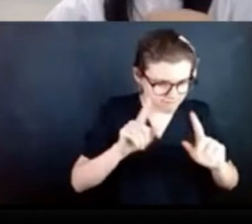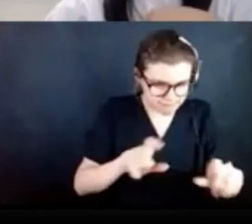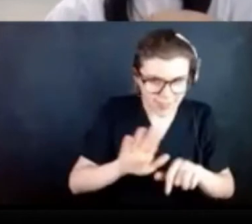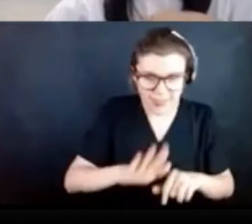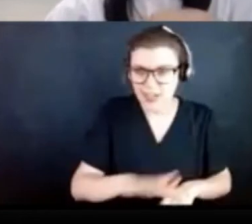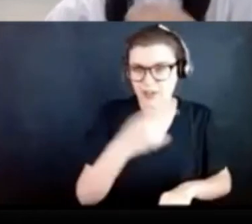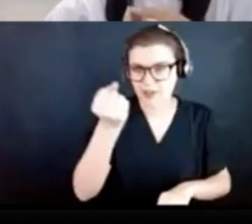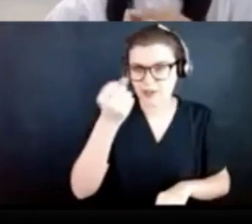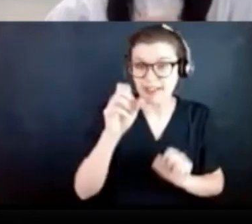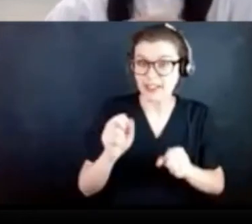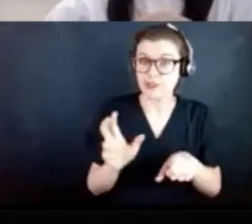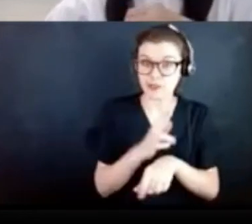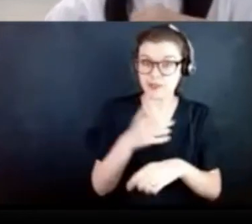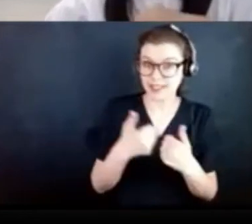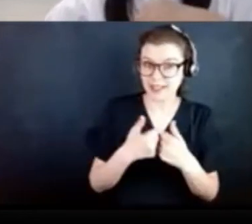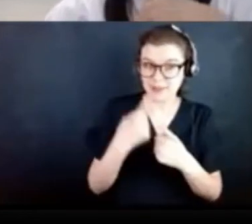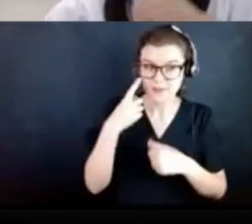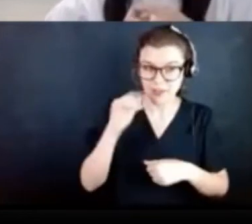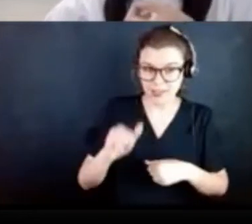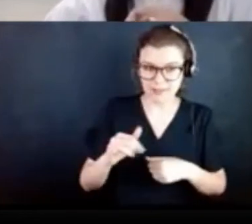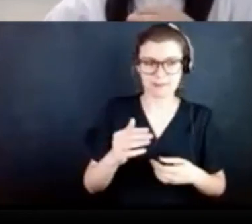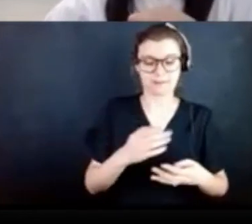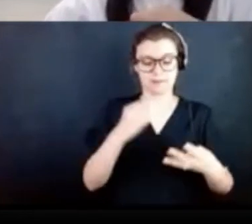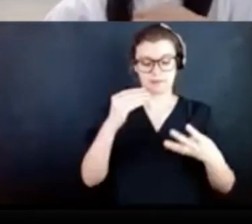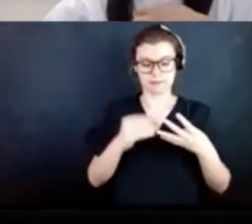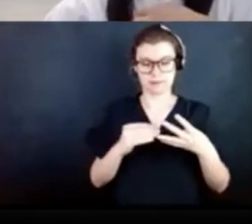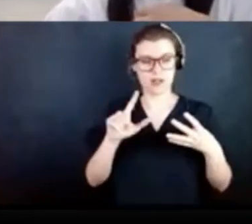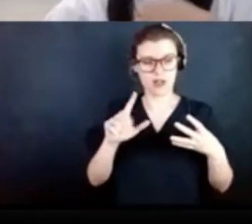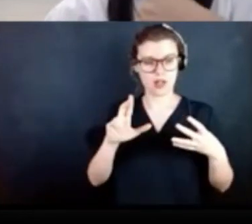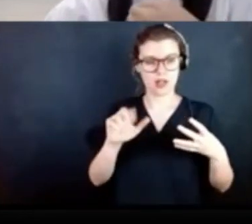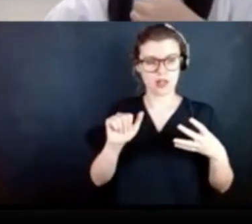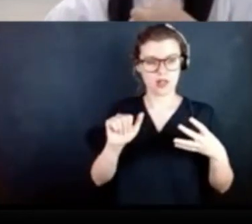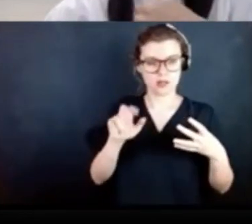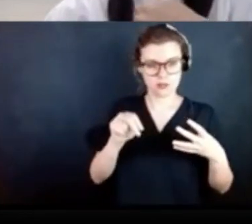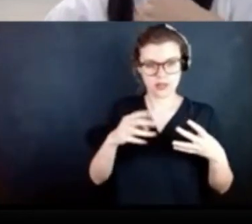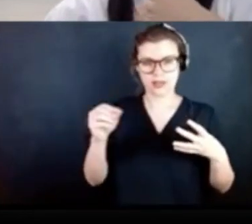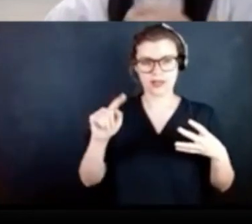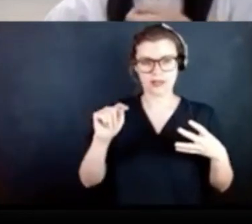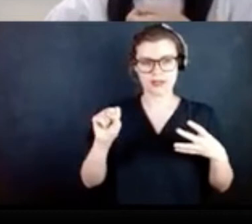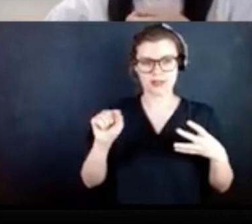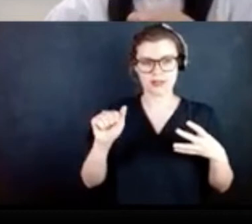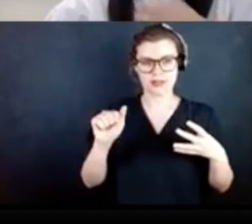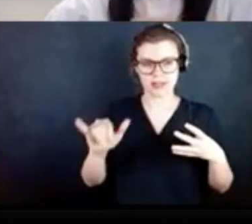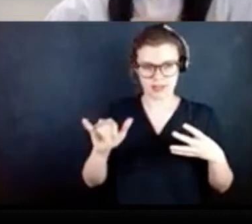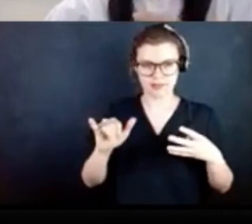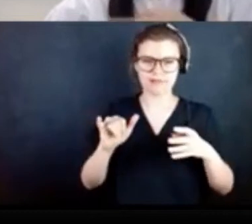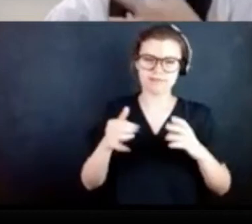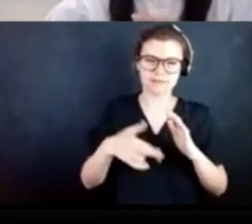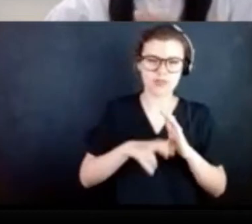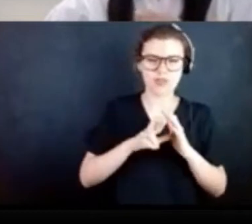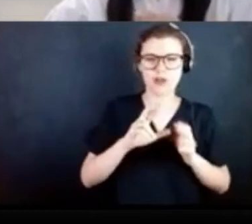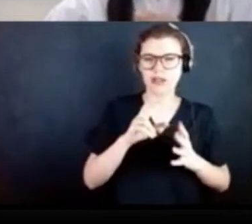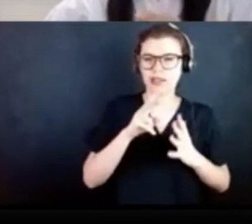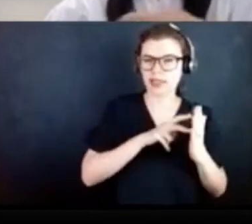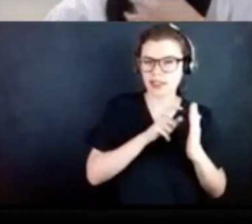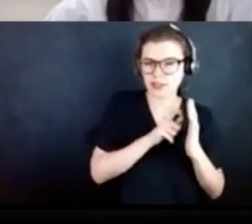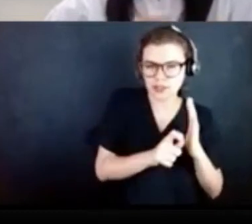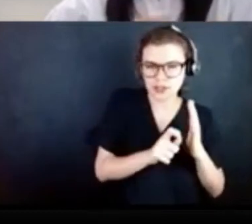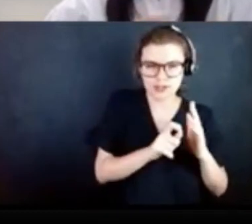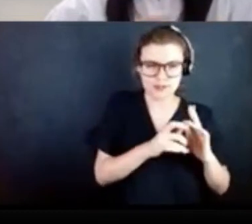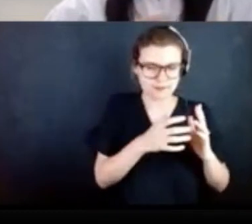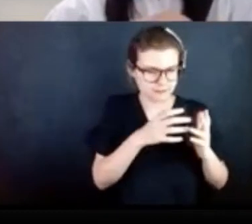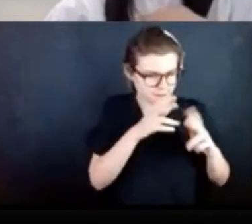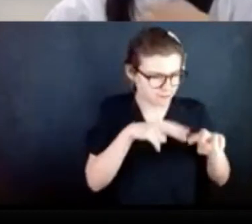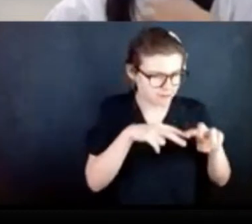study, Ruan and Sai, reviewed the literature for applications of ML for precision education. And this